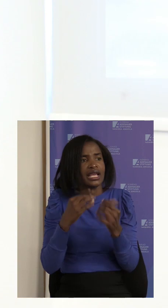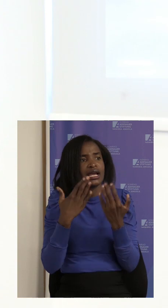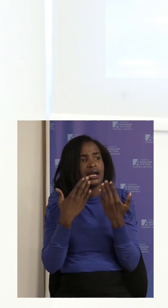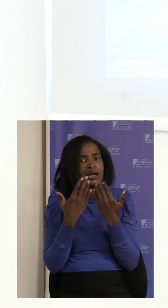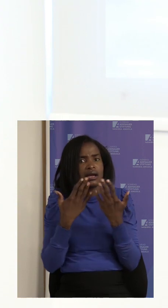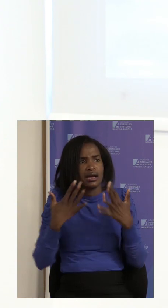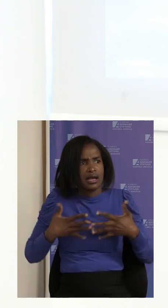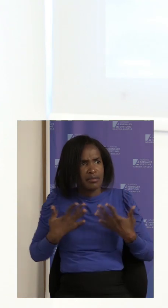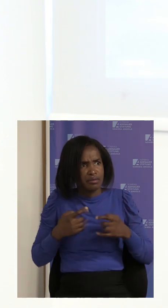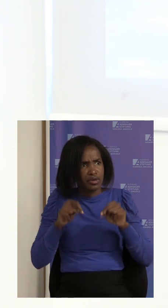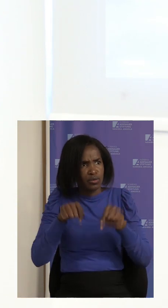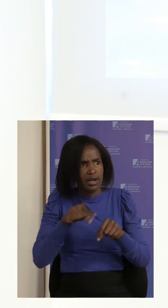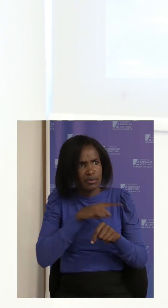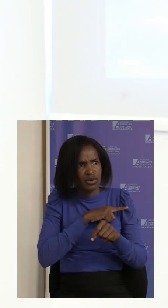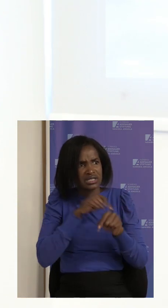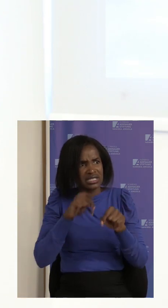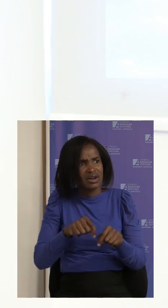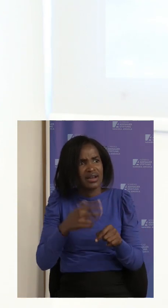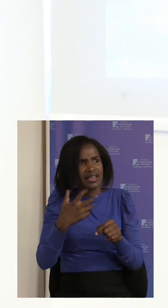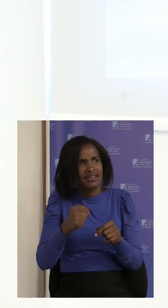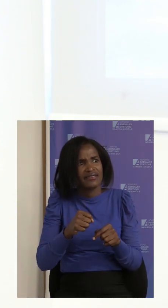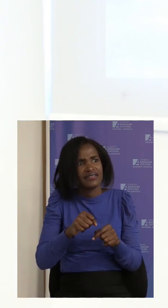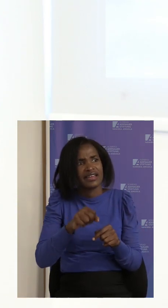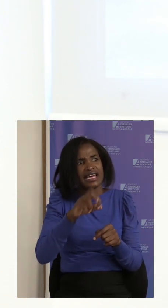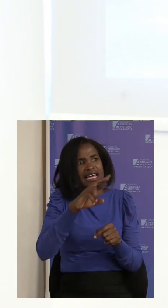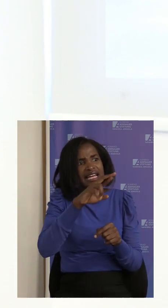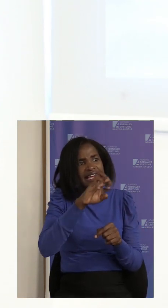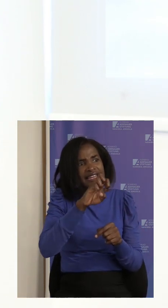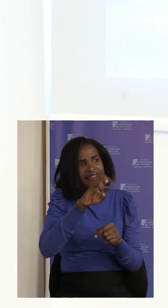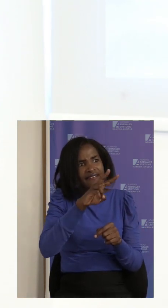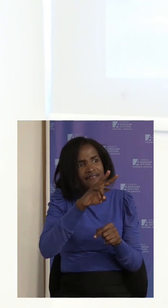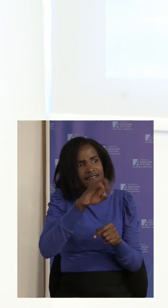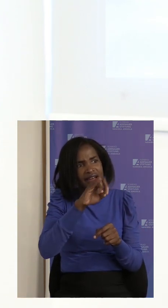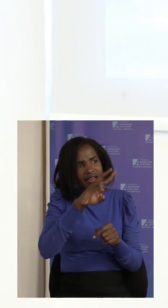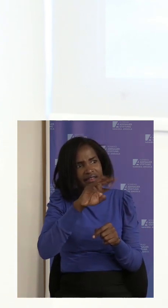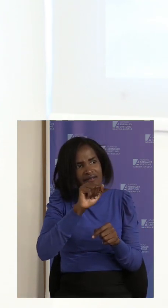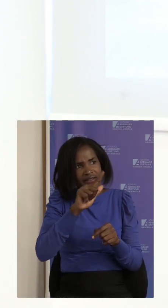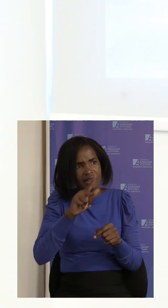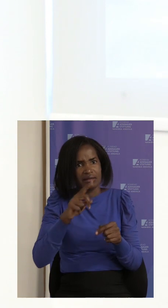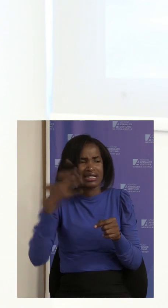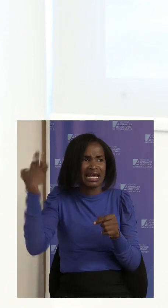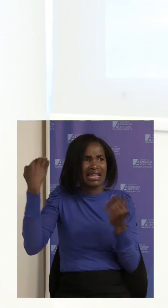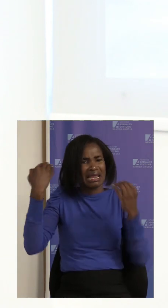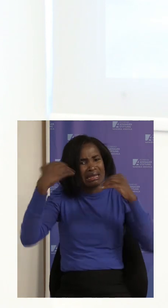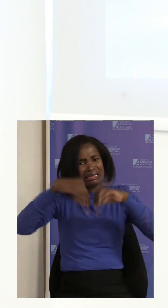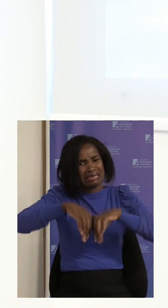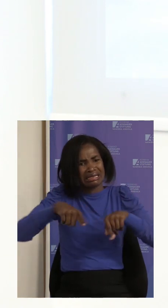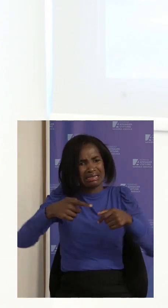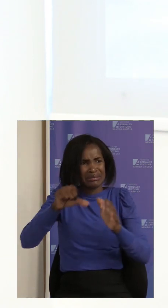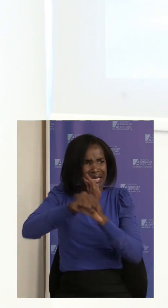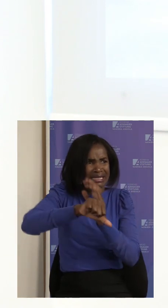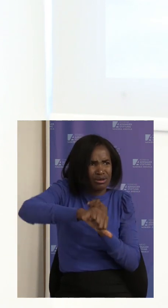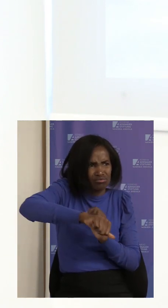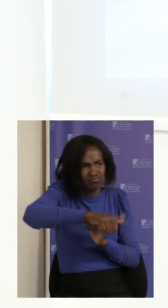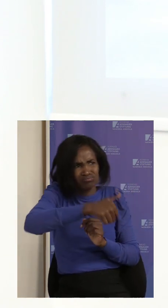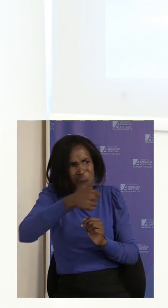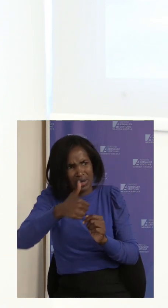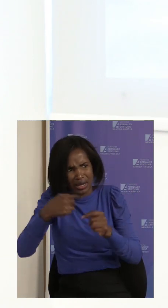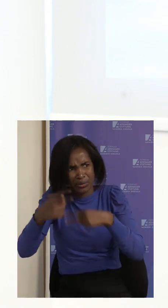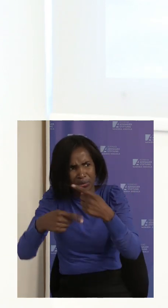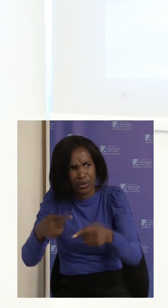on revival and pro-growth is on the plan for the ministry, and we are looking forward to getting